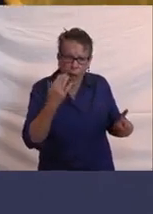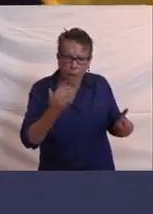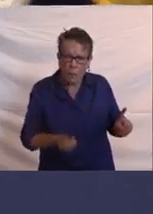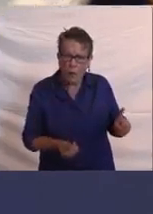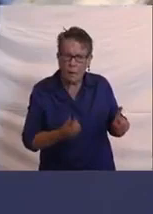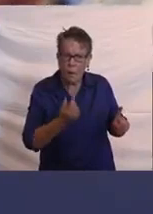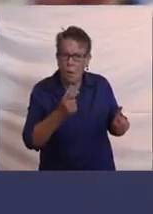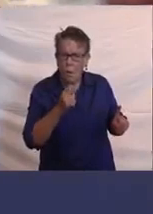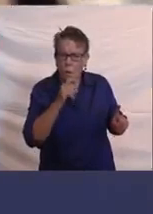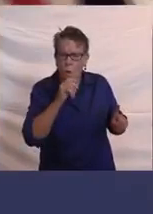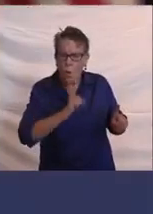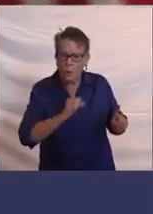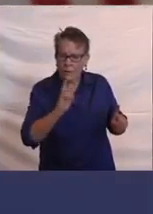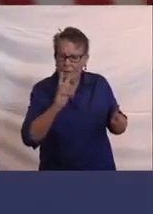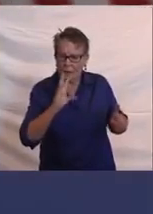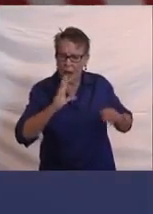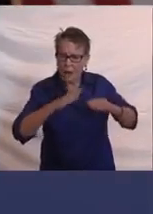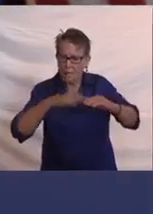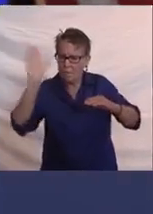No time like the present.